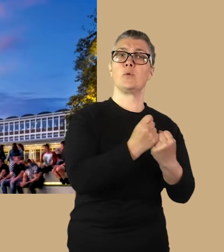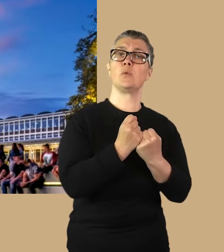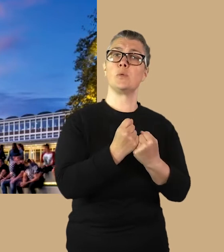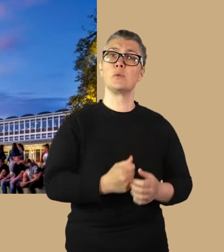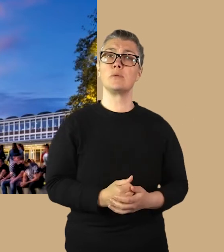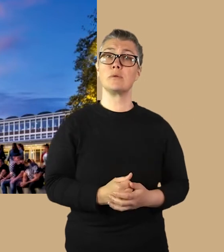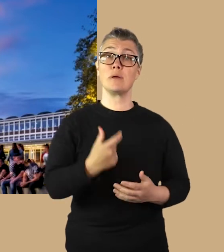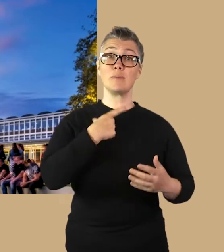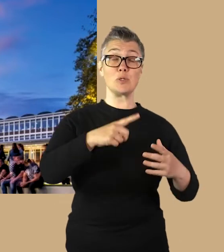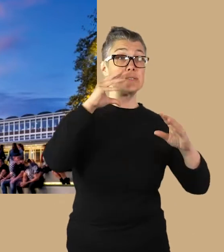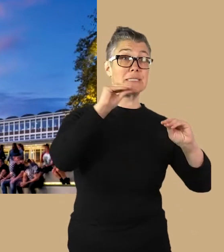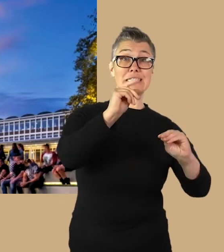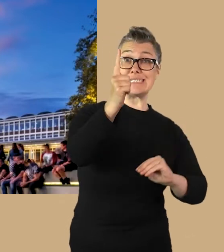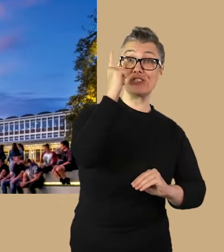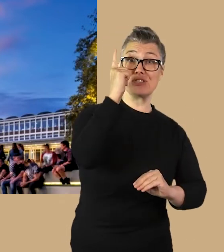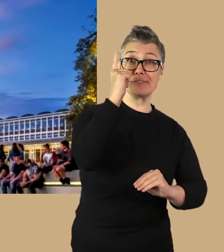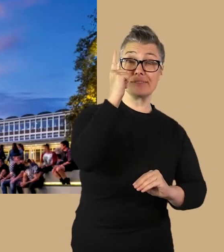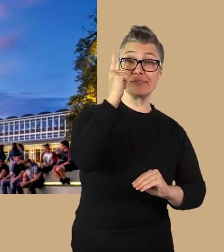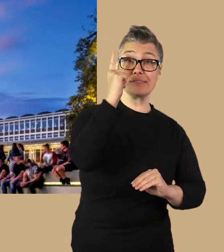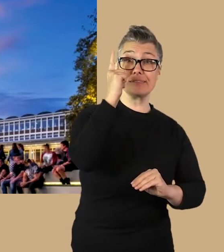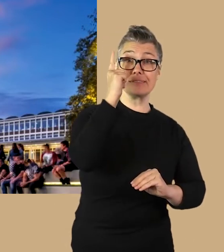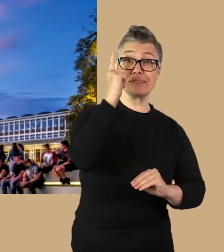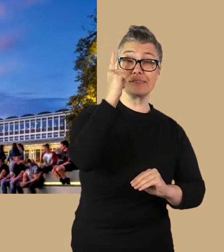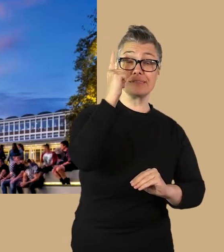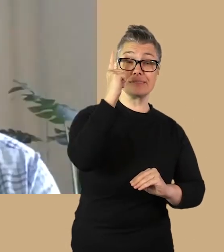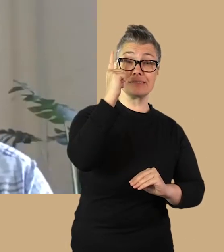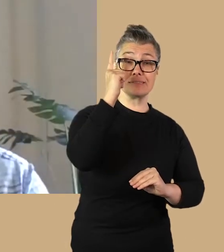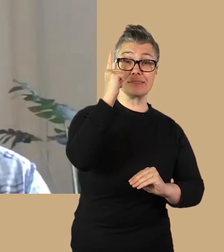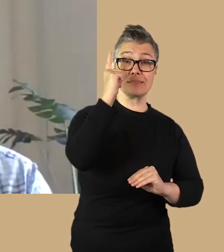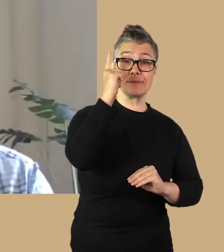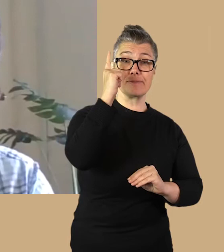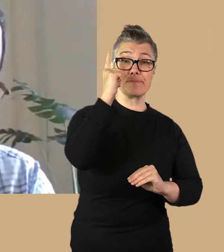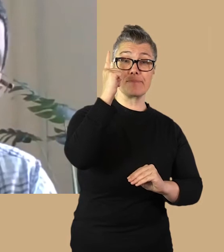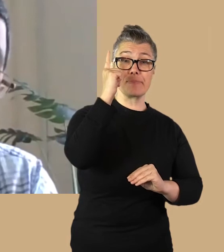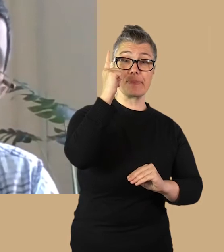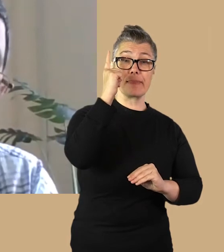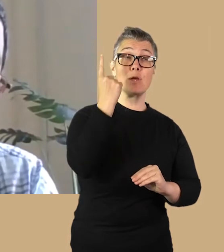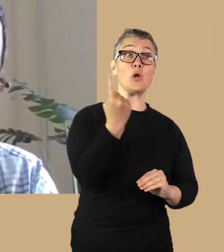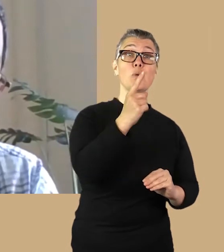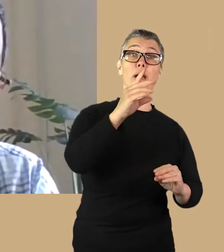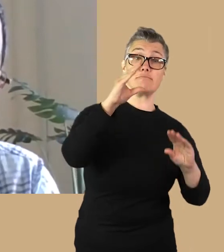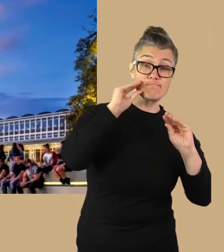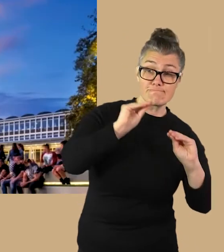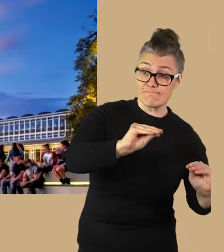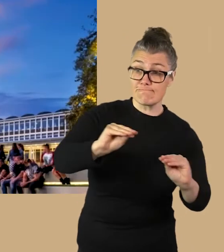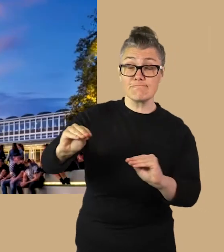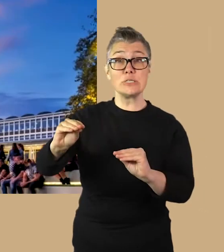for example, education teachers, they're doing the actual